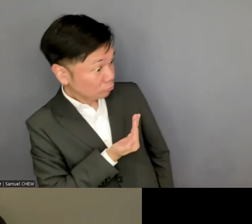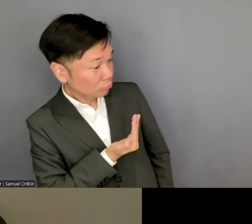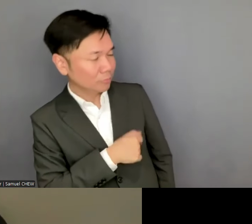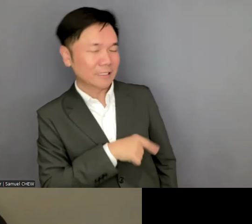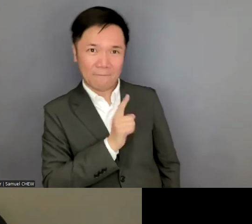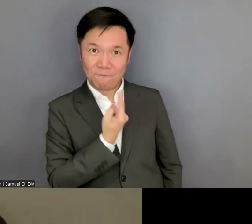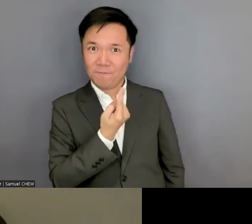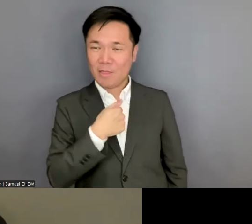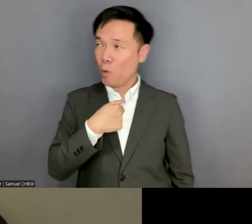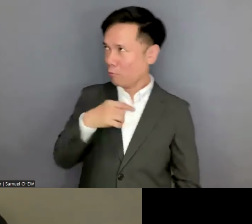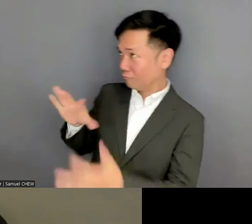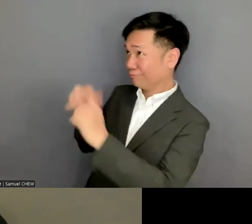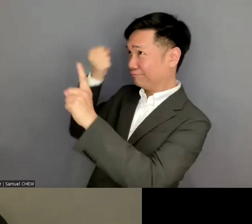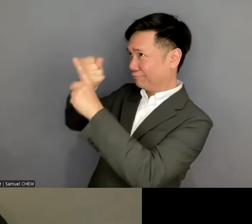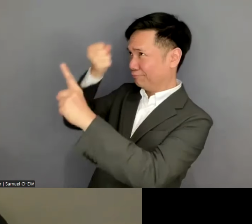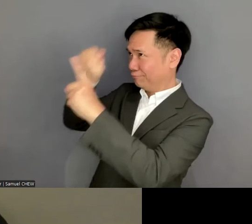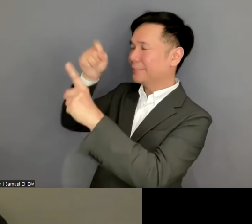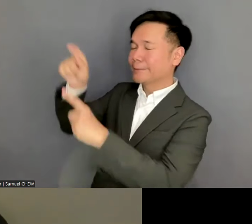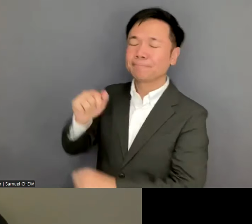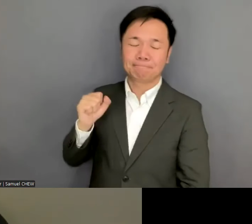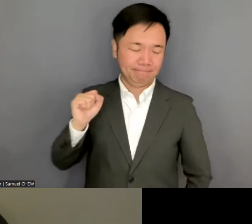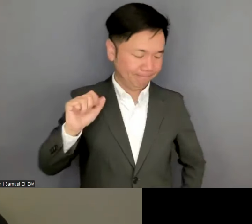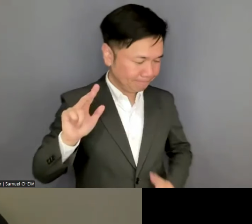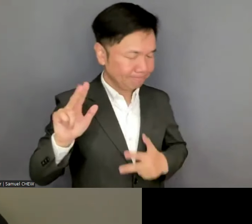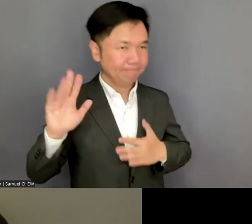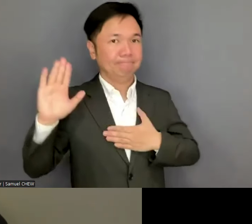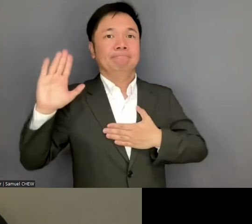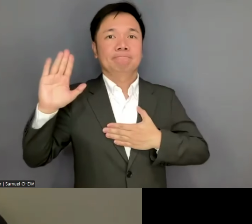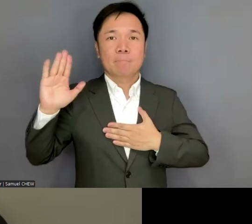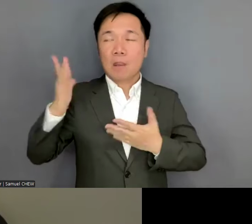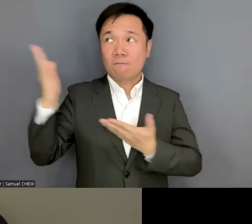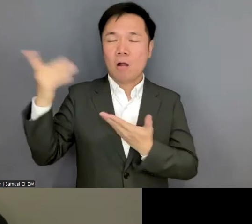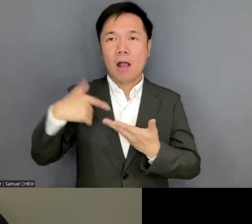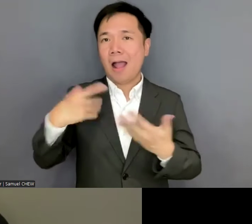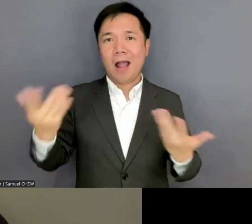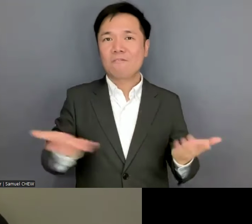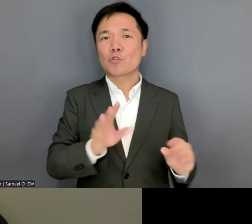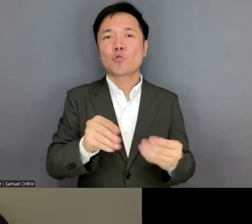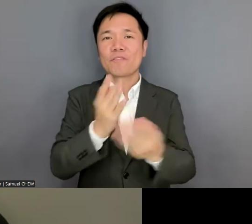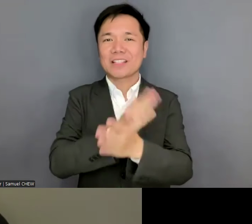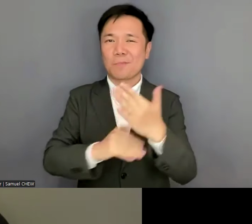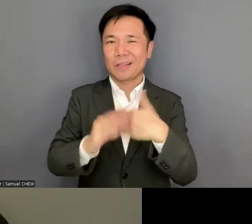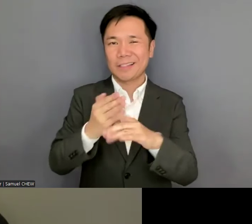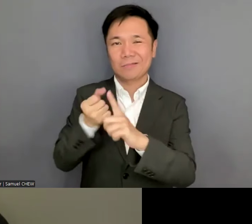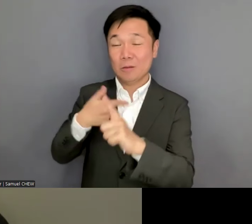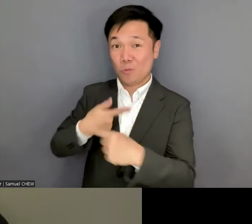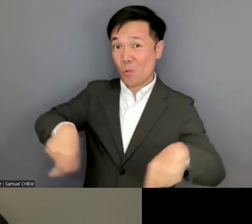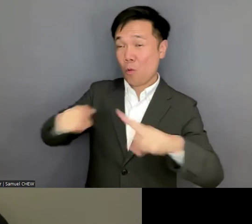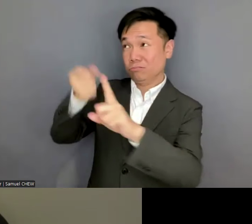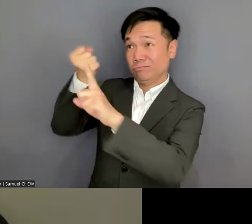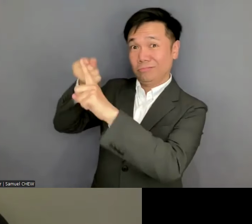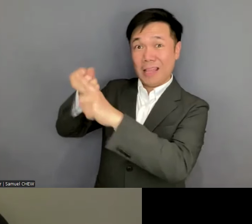Definitely, they need to do commitments, and also other stakeholders need to do commitments regarding youth with disabilities. Now, this is the time